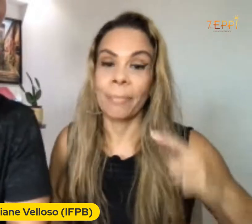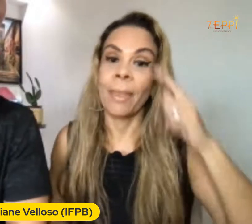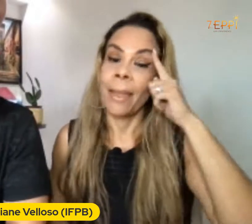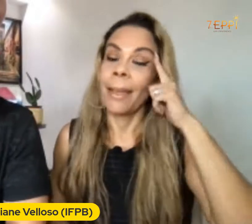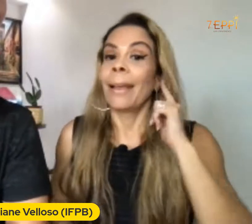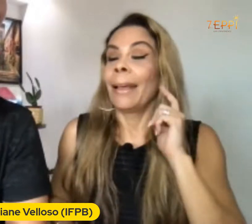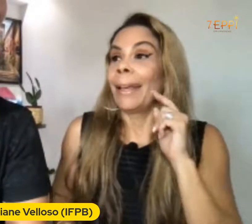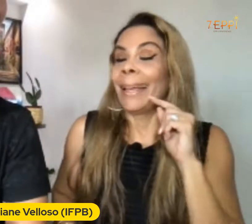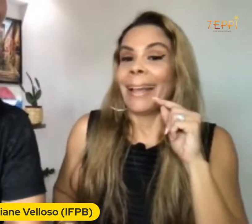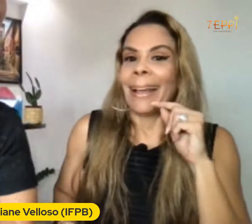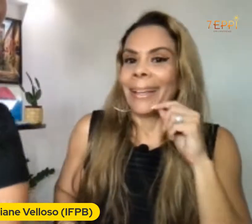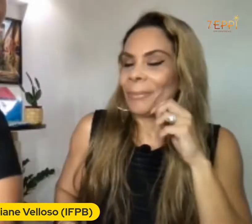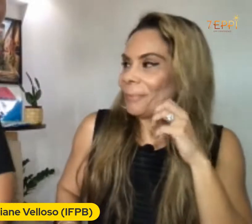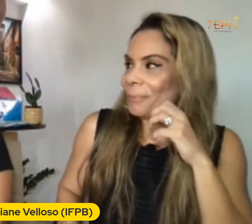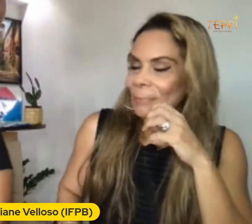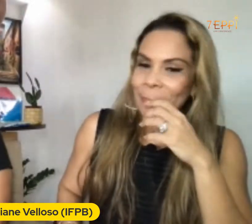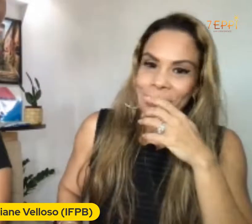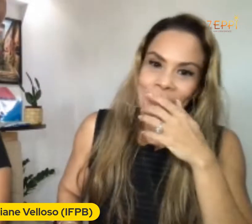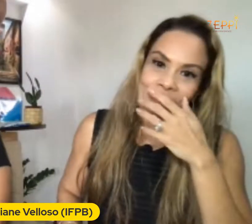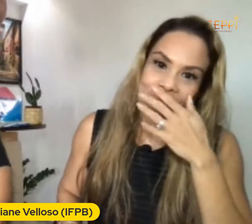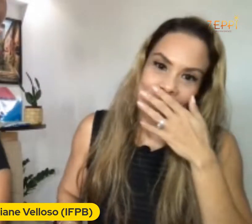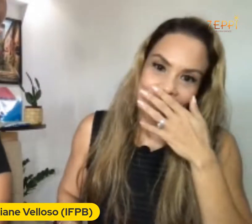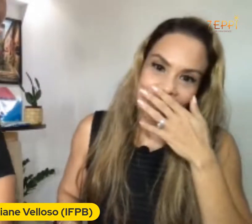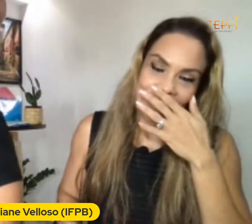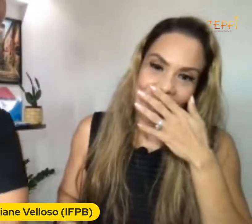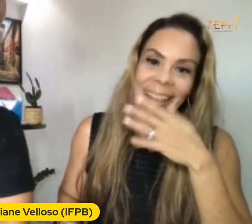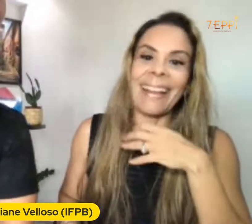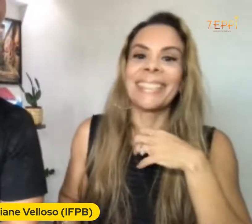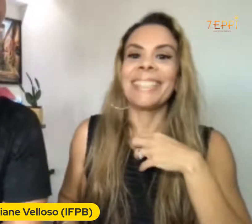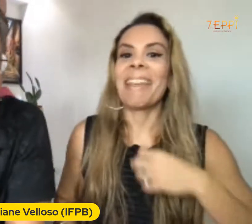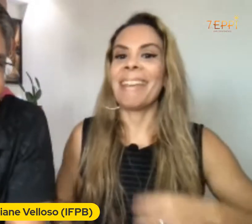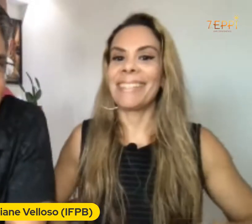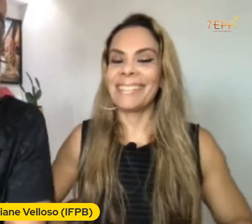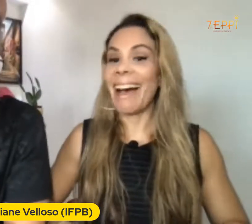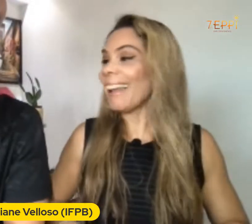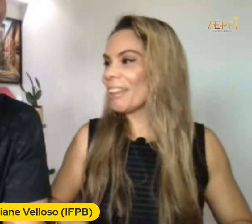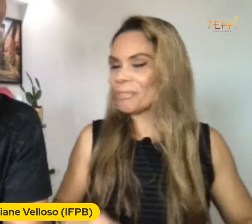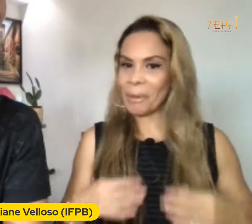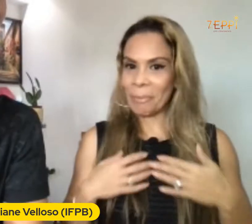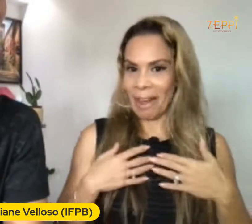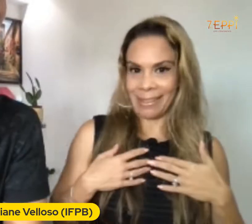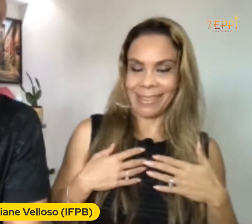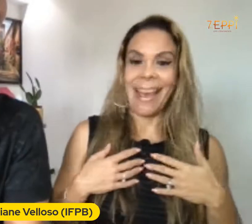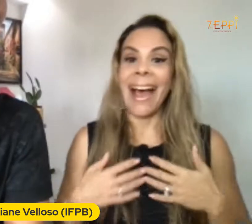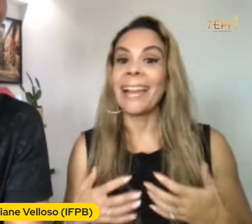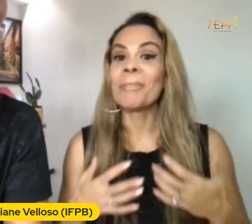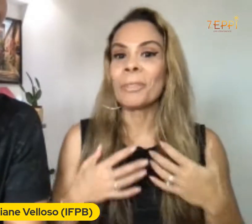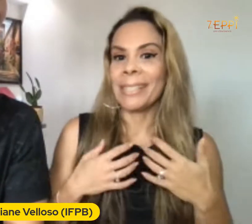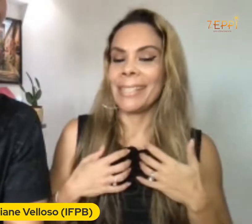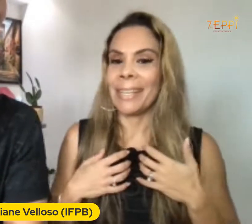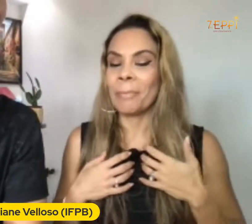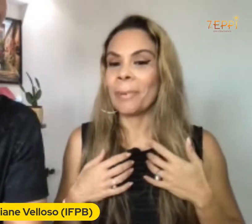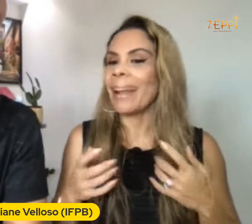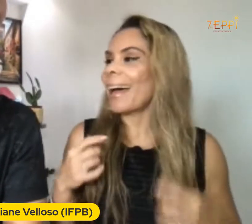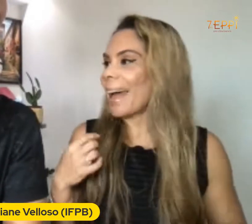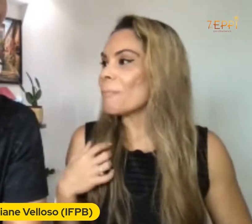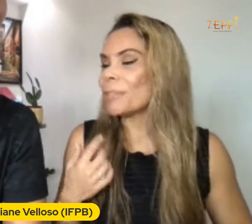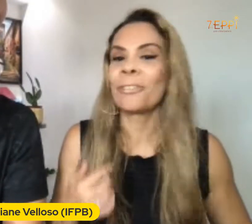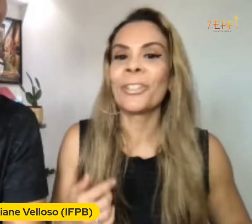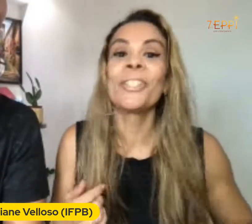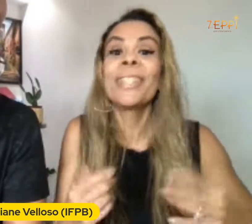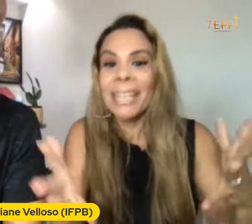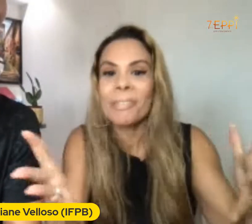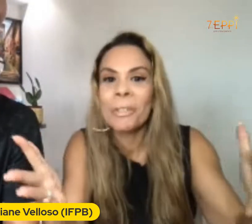surprises. You are full of surprises. Come on. Yes, I love surprises. Yes. I love to receive, but